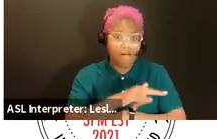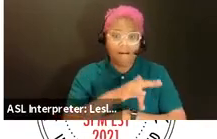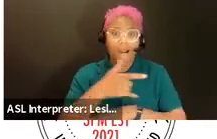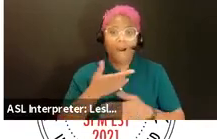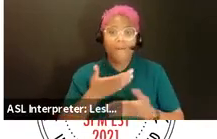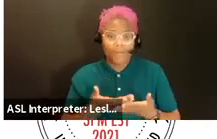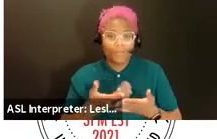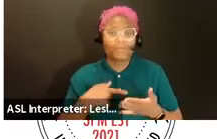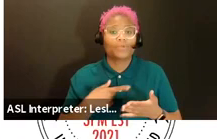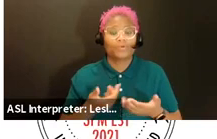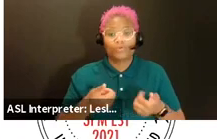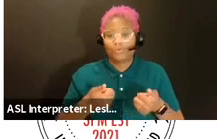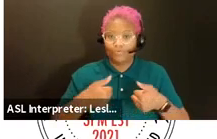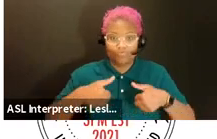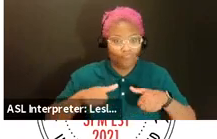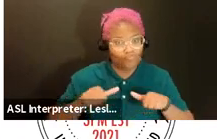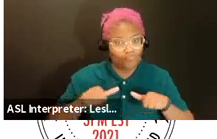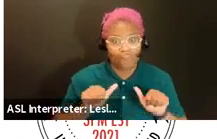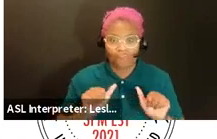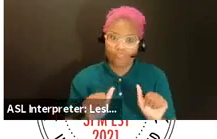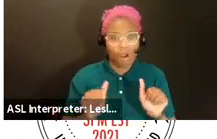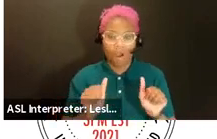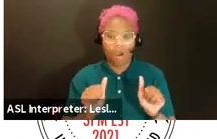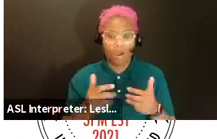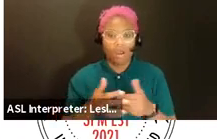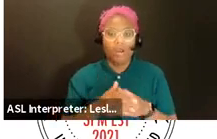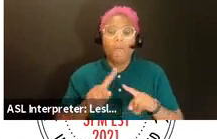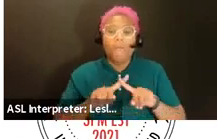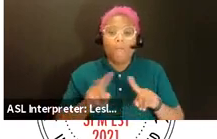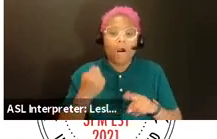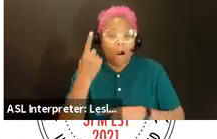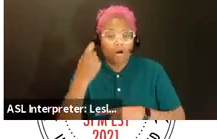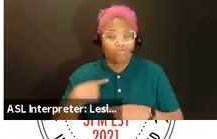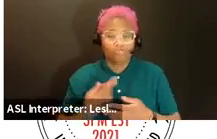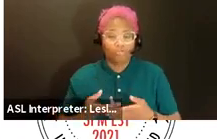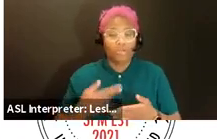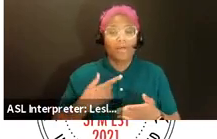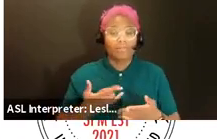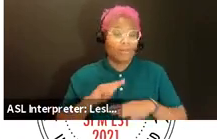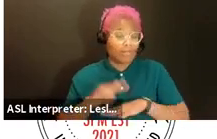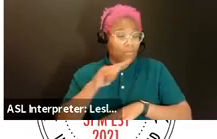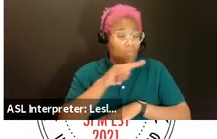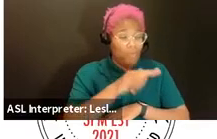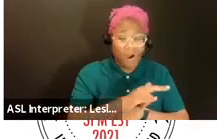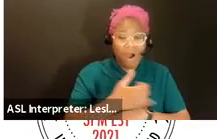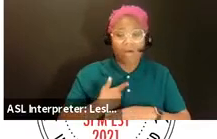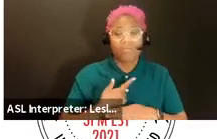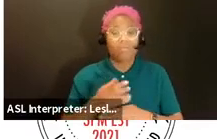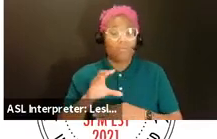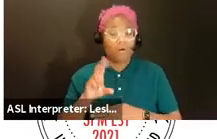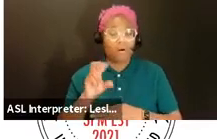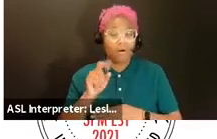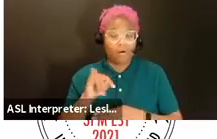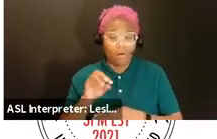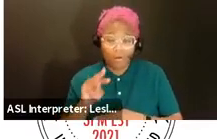to work at this point. So do not just try to put an artist on a plane and hope that they get a national interest exception when they arrive. They probably will not get on the plane,